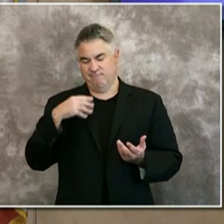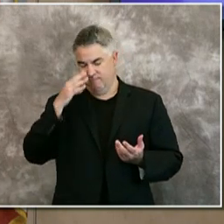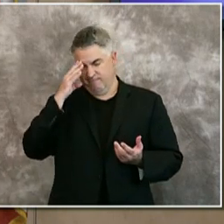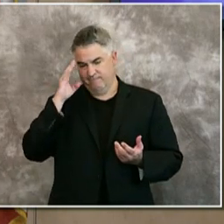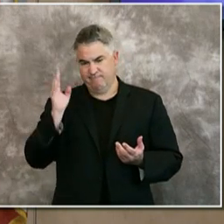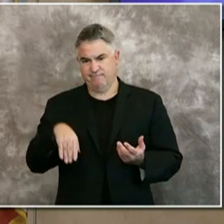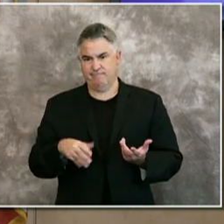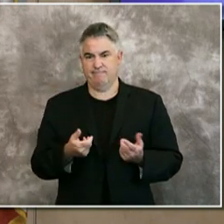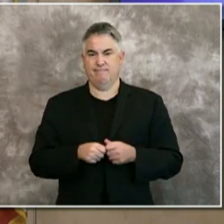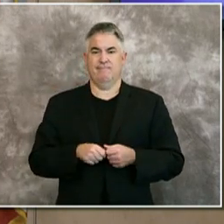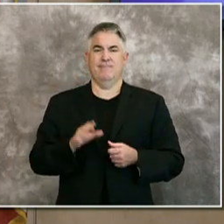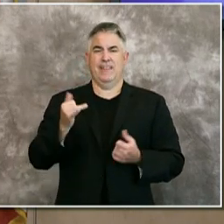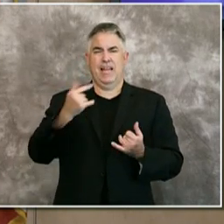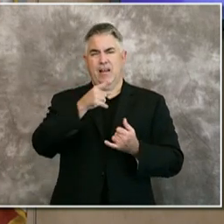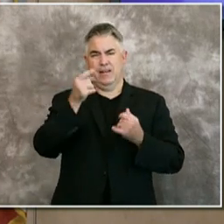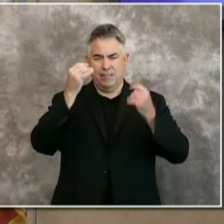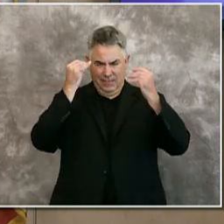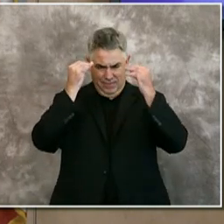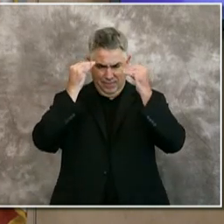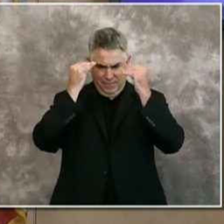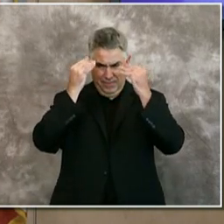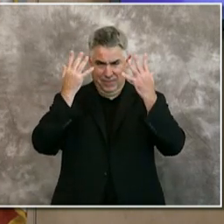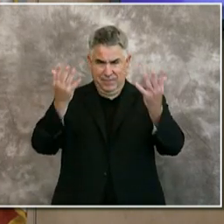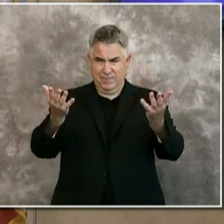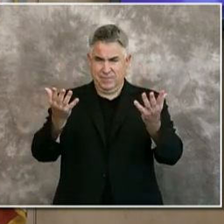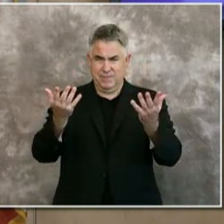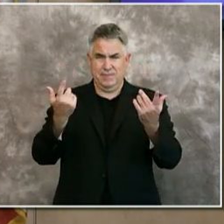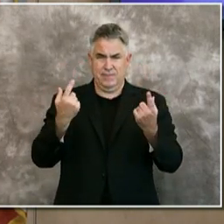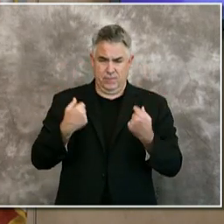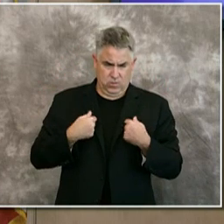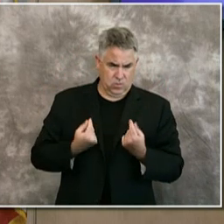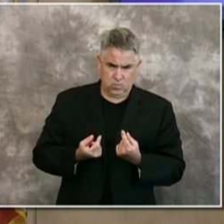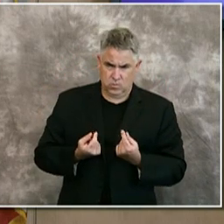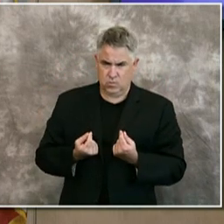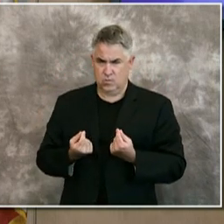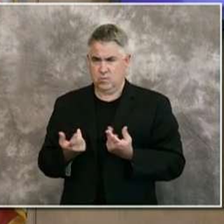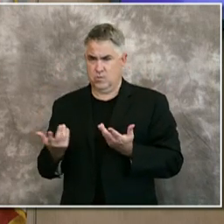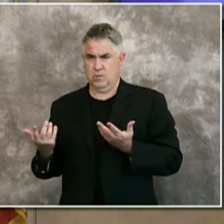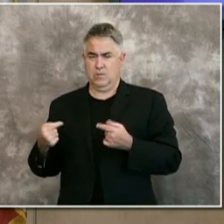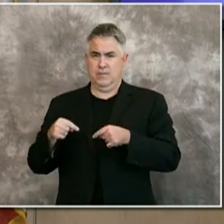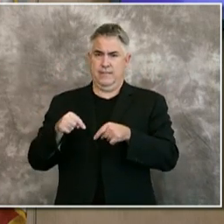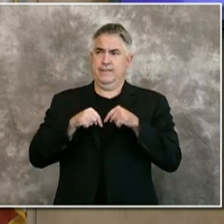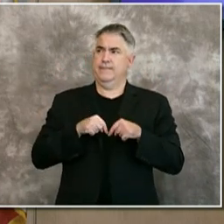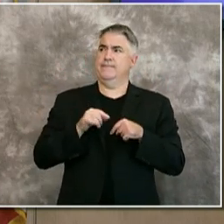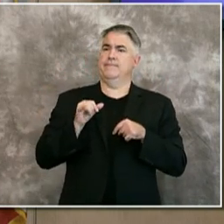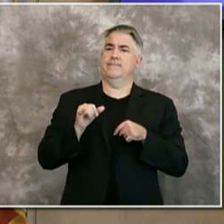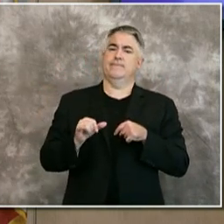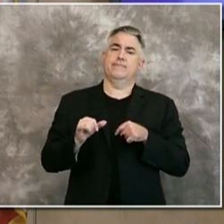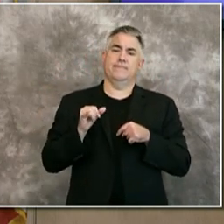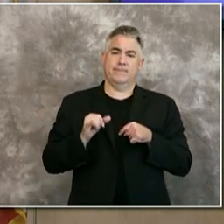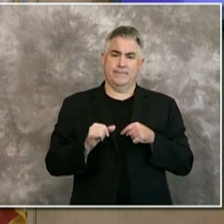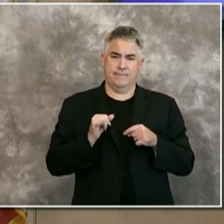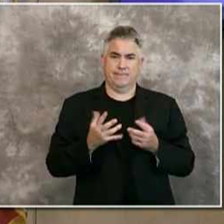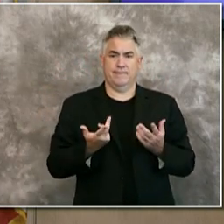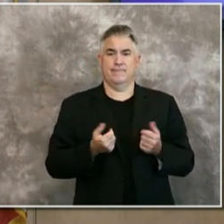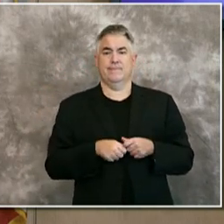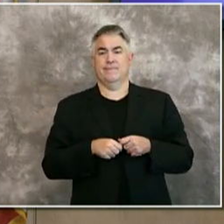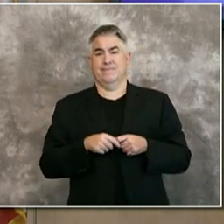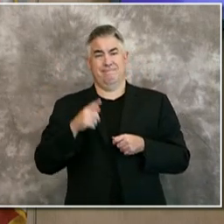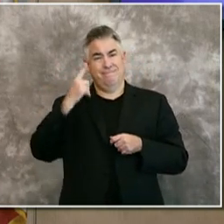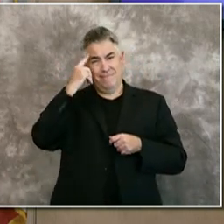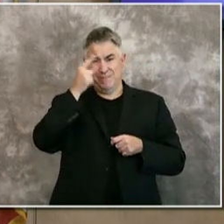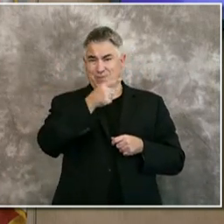as a temporary setback in our fight against the pandemic. Again, it's up to each and every one of us to reverse